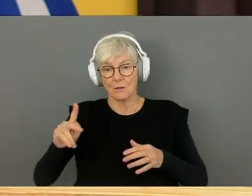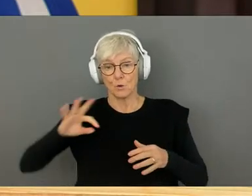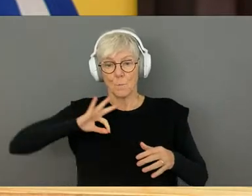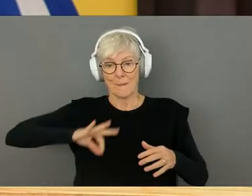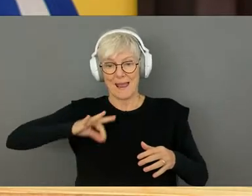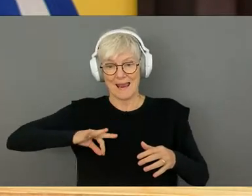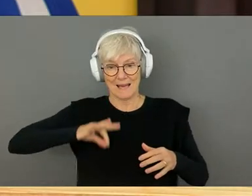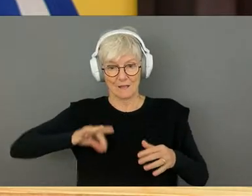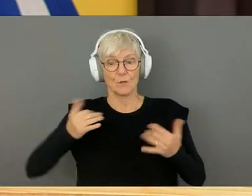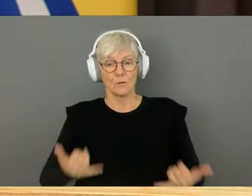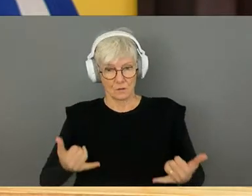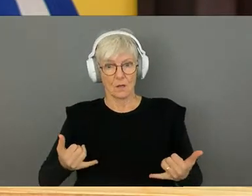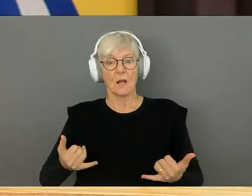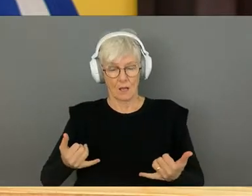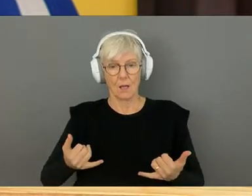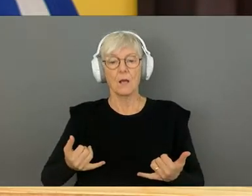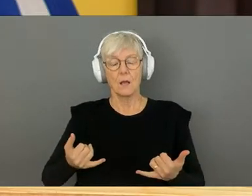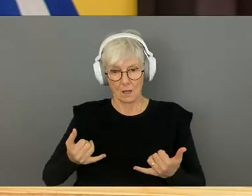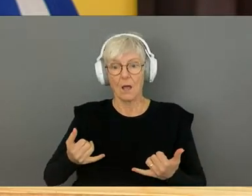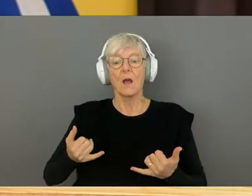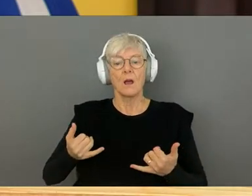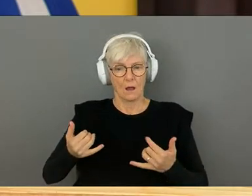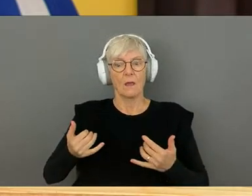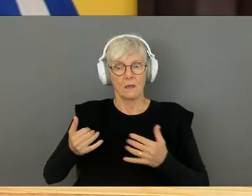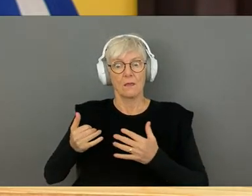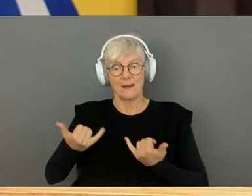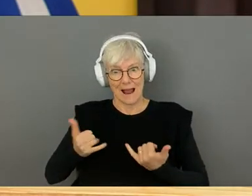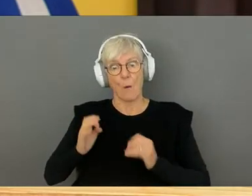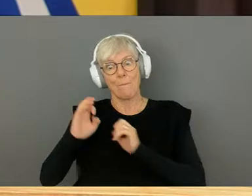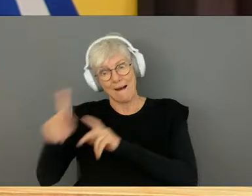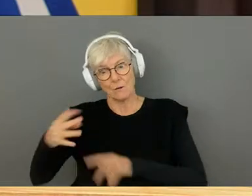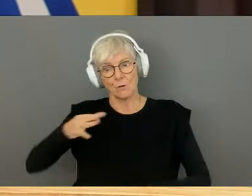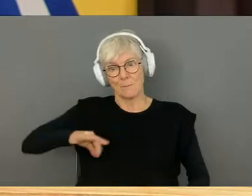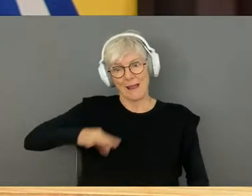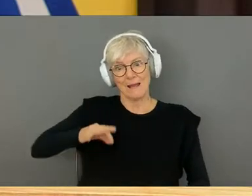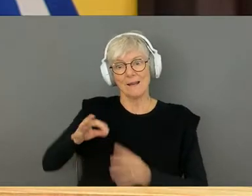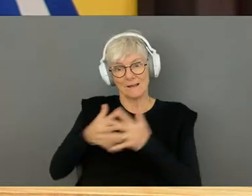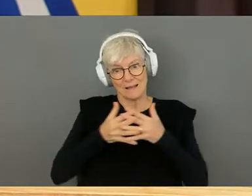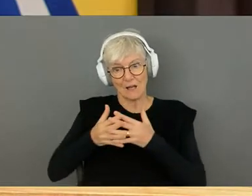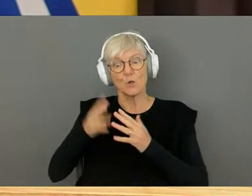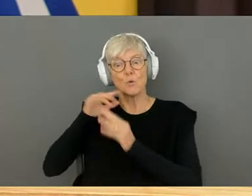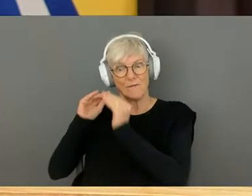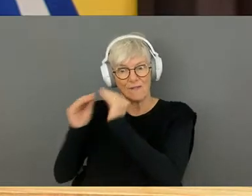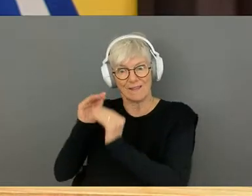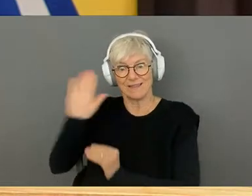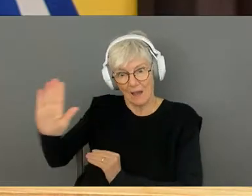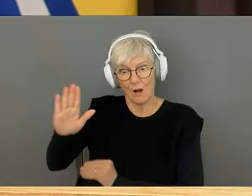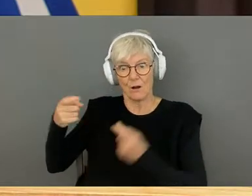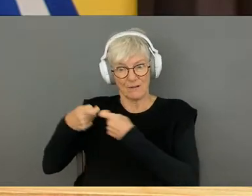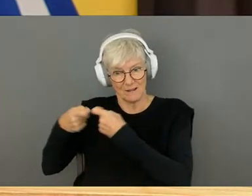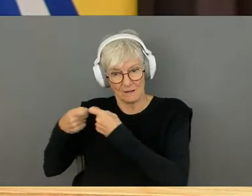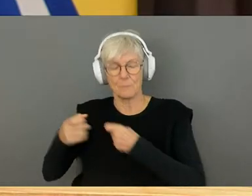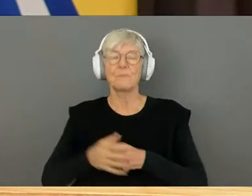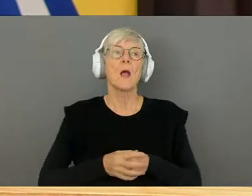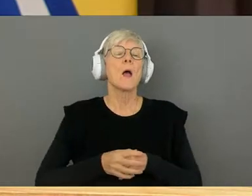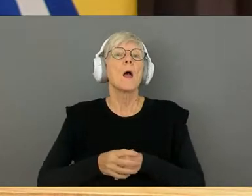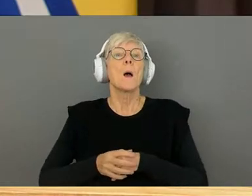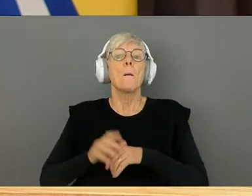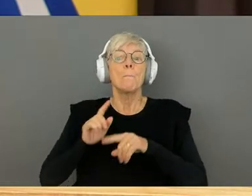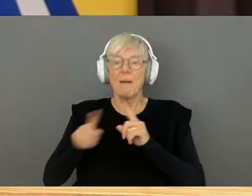were restoring power there. I just wanted to give you an example of what we're dealing with. So just